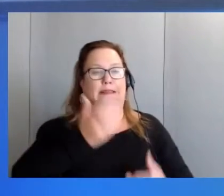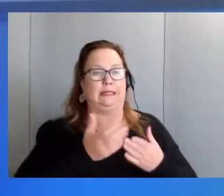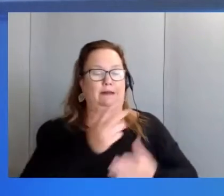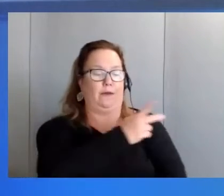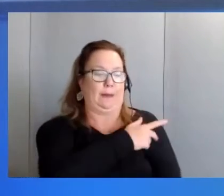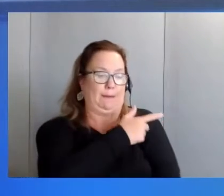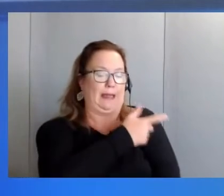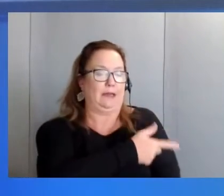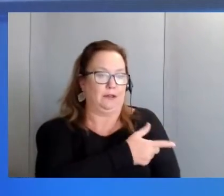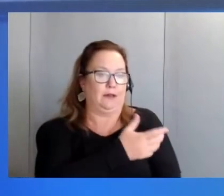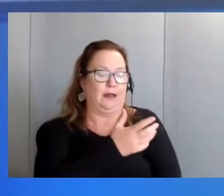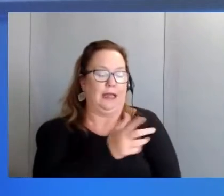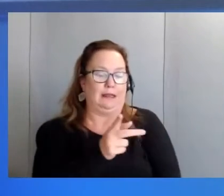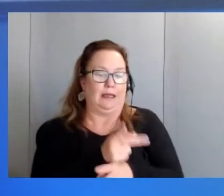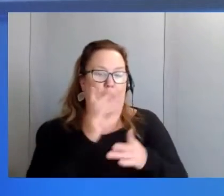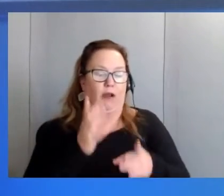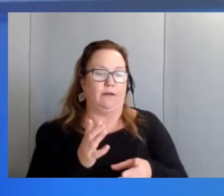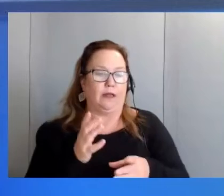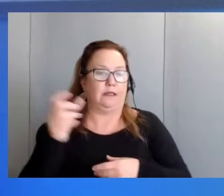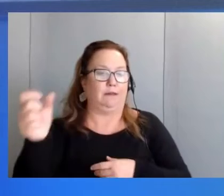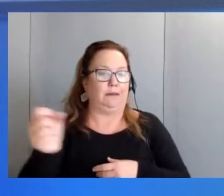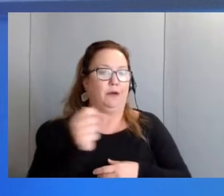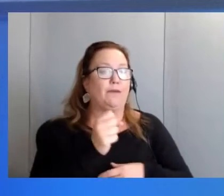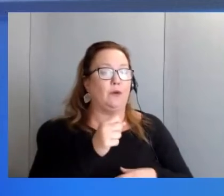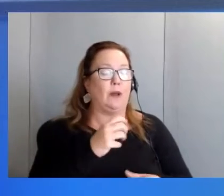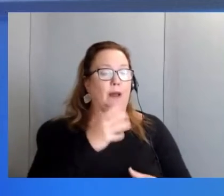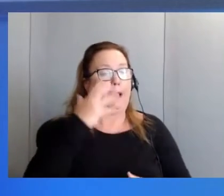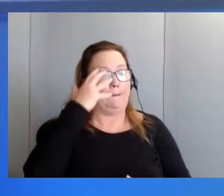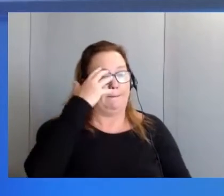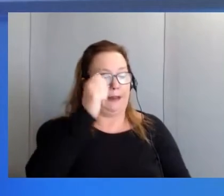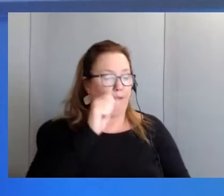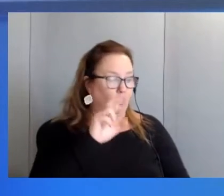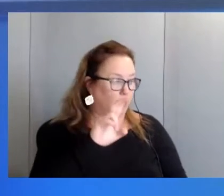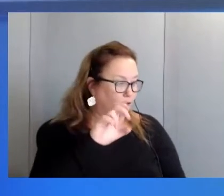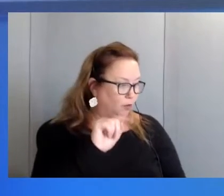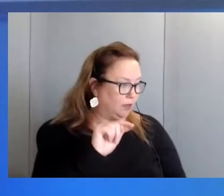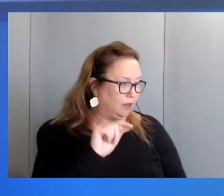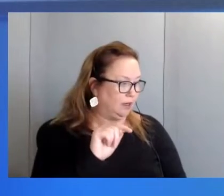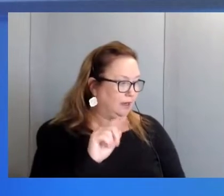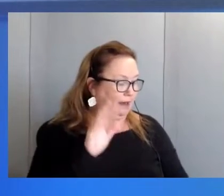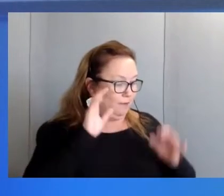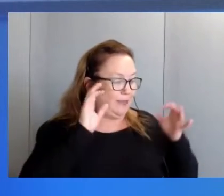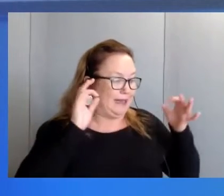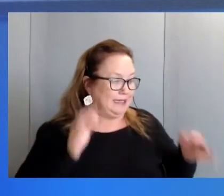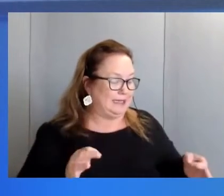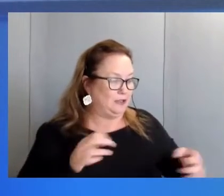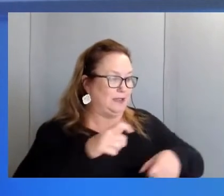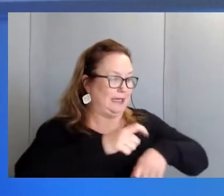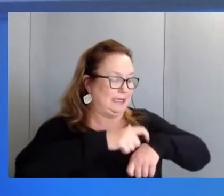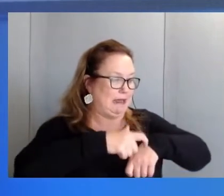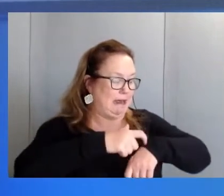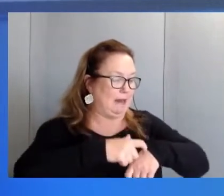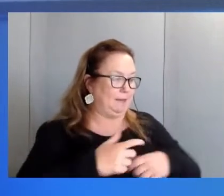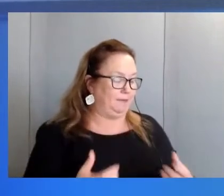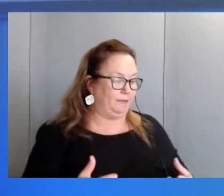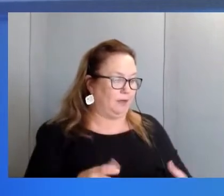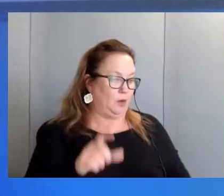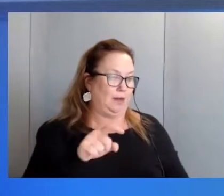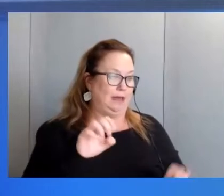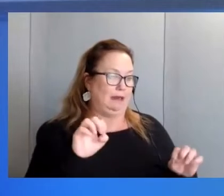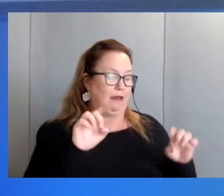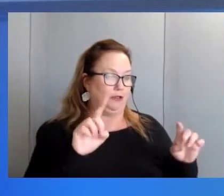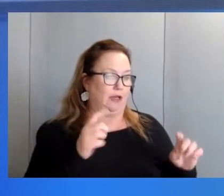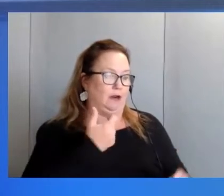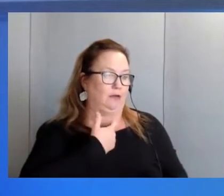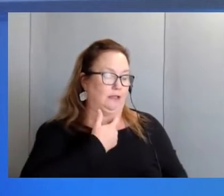is to move to a memory unit. But to get to that decision takes time, and I think we need to educate ourselves,